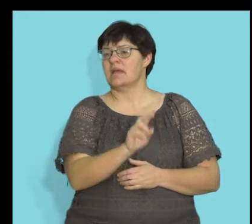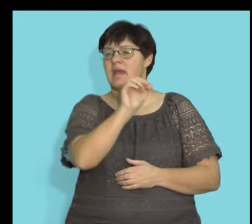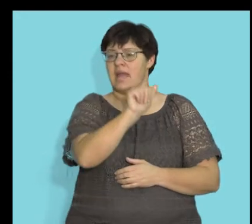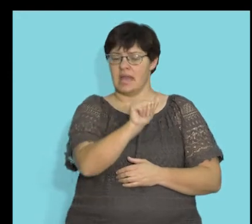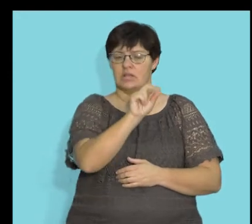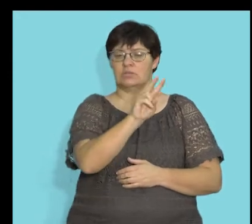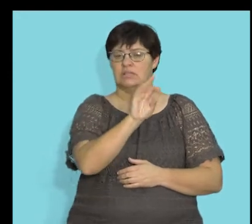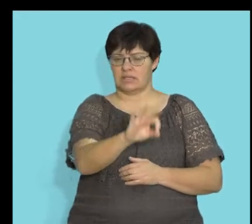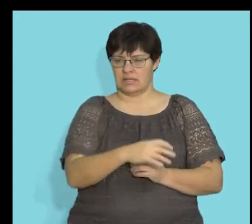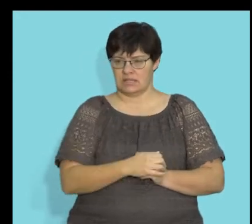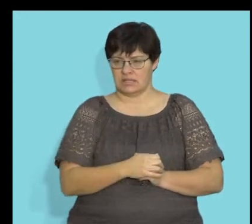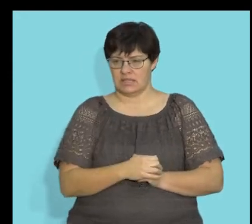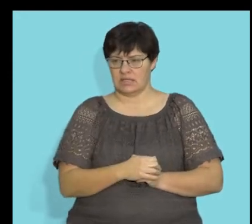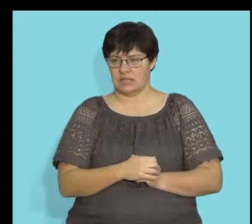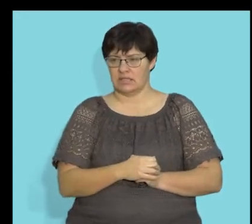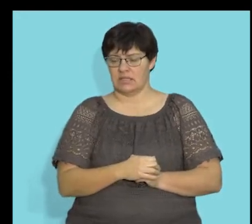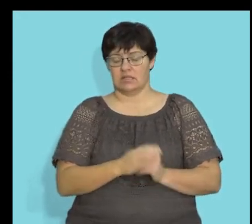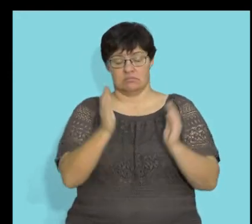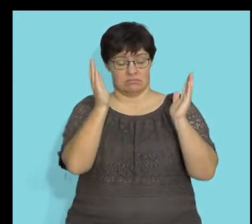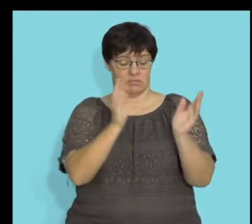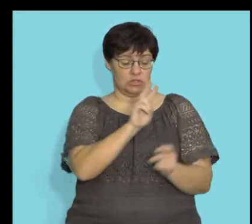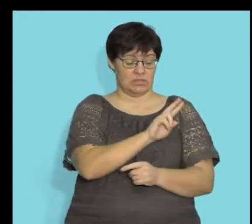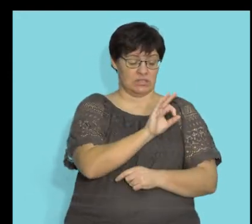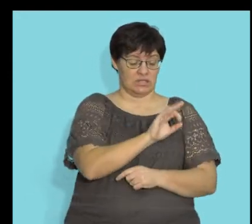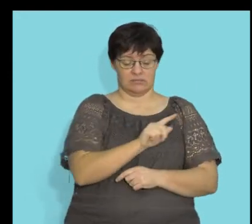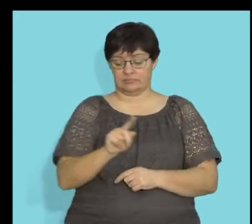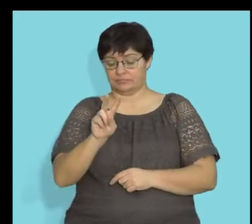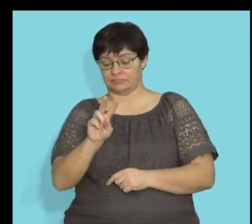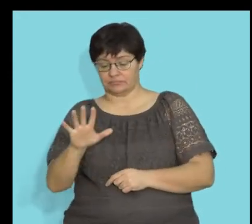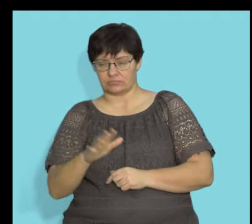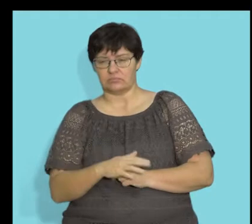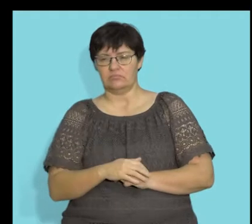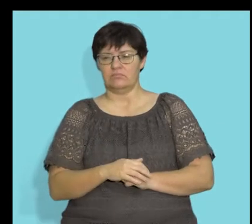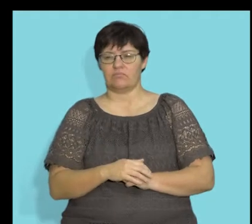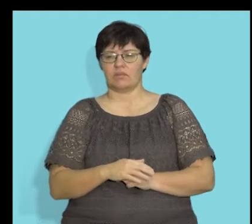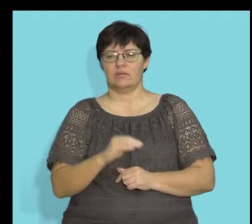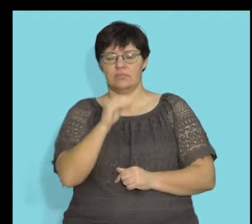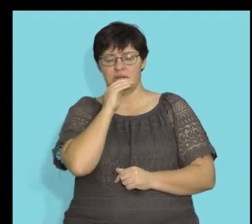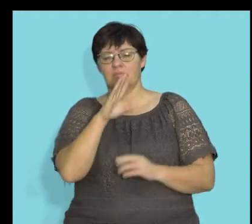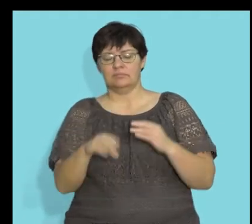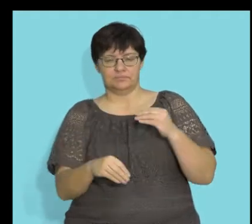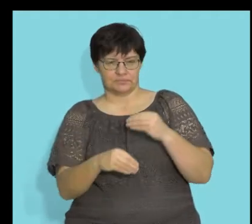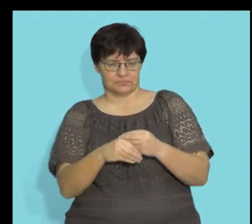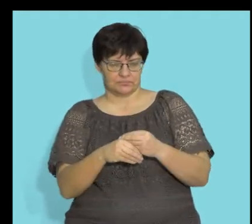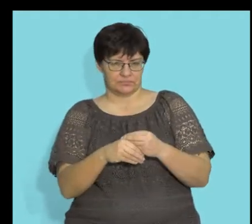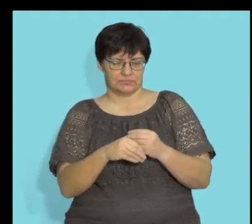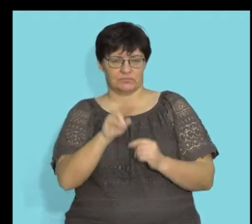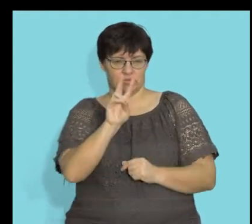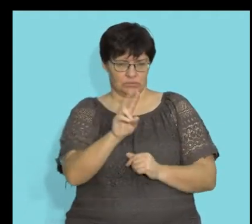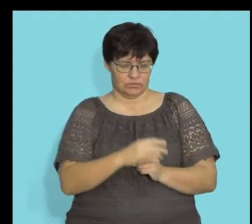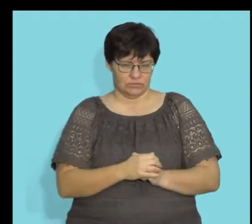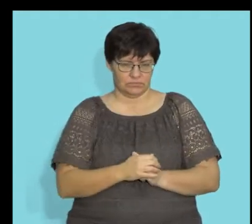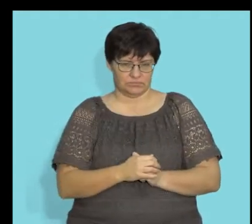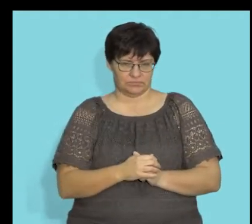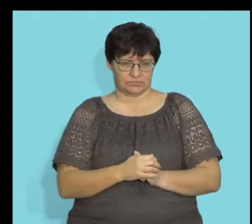is 23. If I look between 23 and 25, I can see that there is a